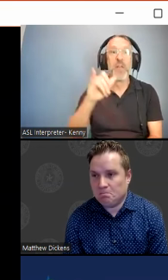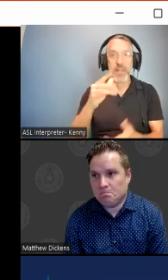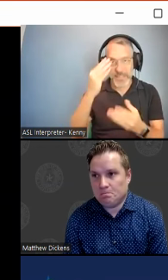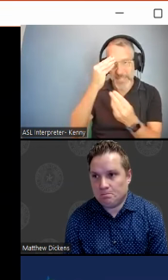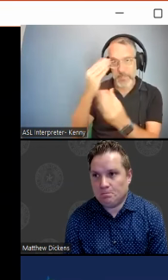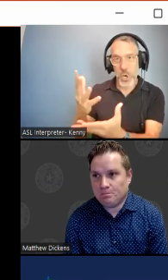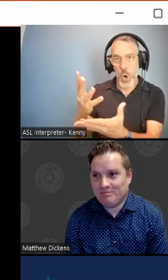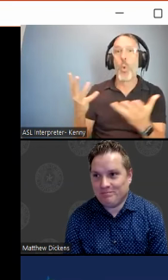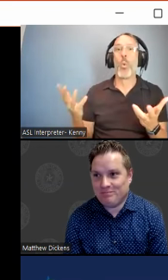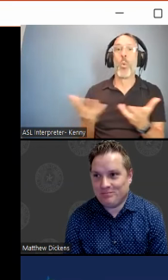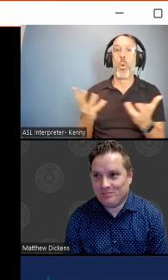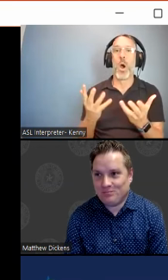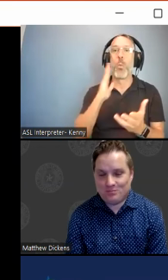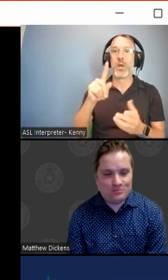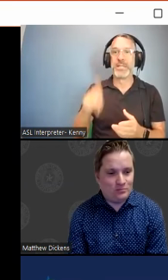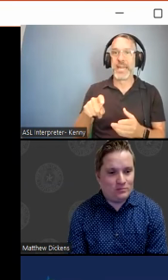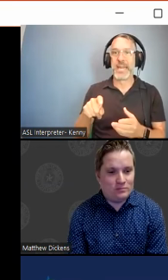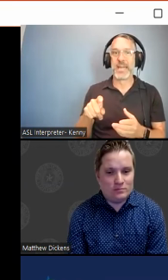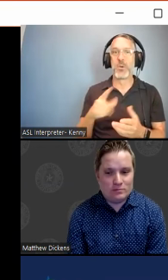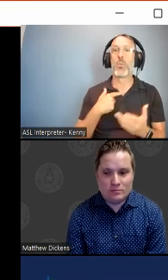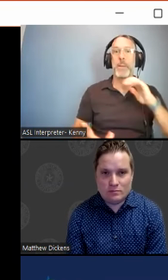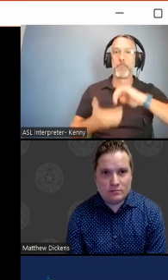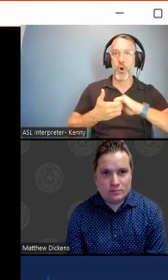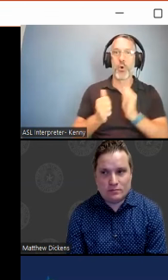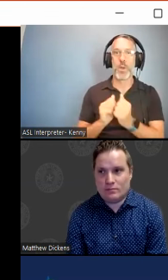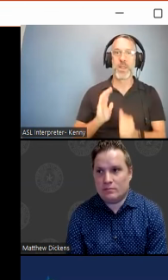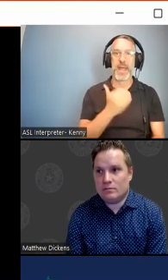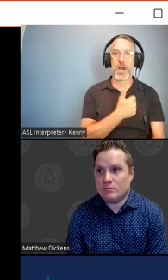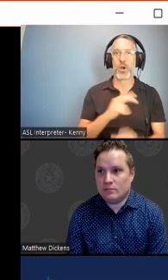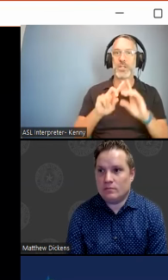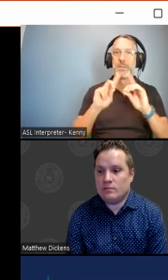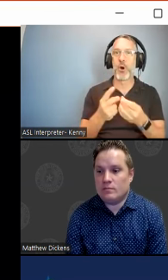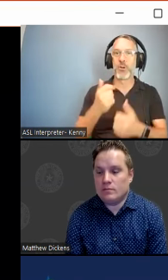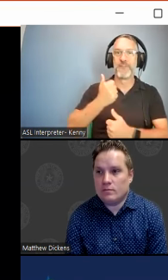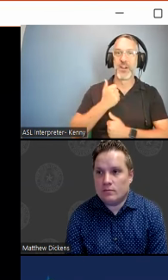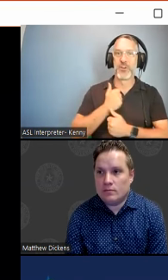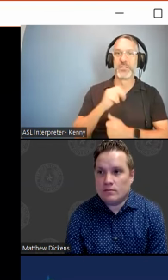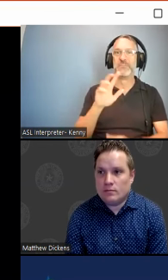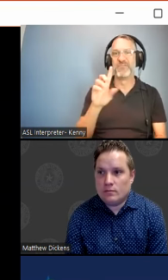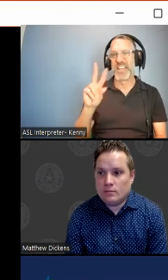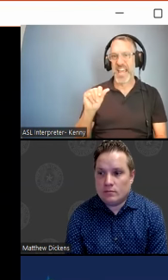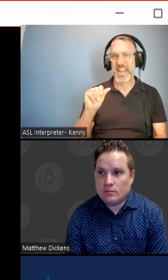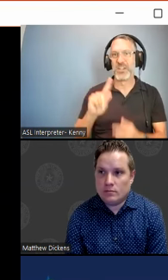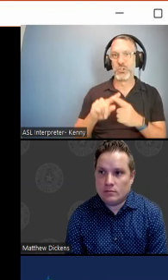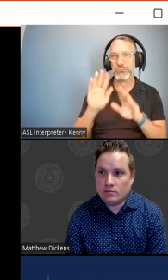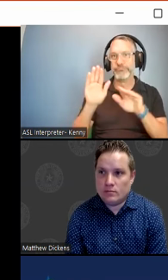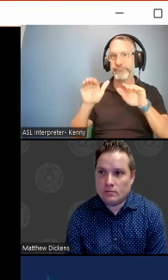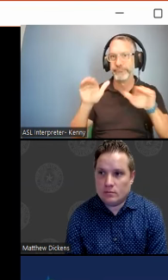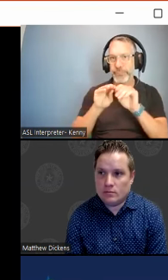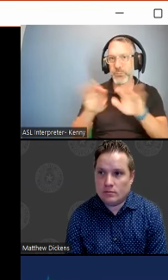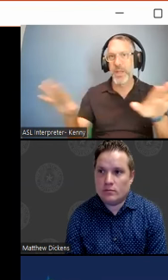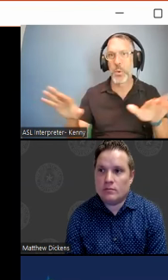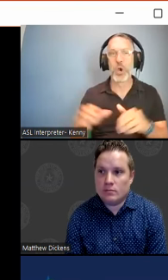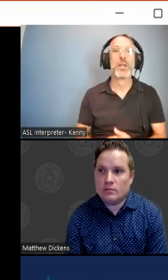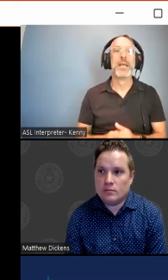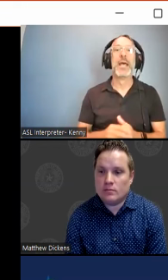know what they're going to need. We partnered with our Department of Veterans Affairs to spread the word. And also we